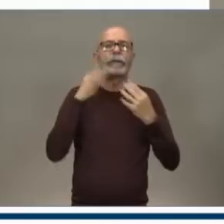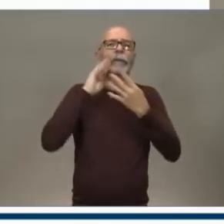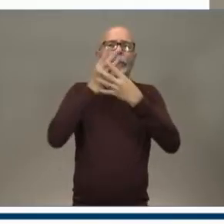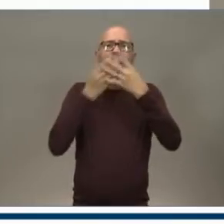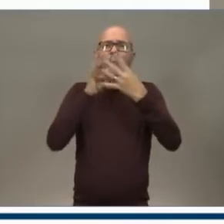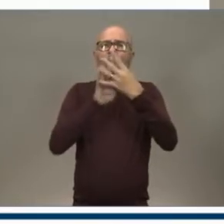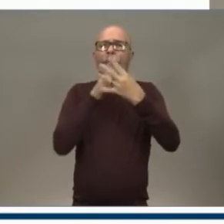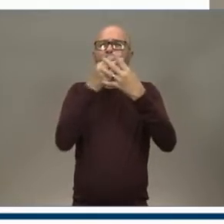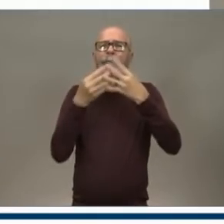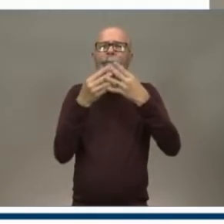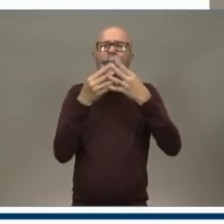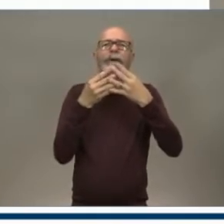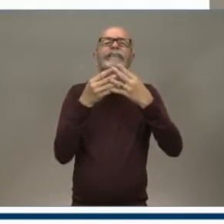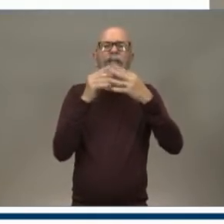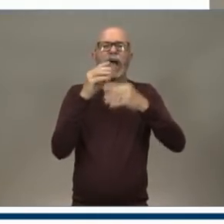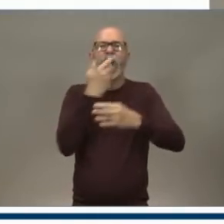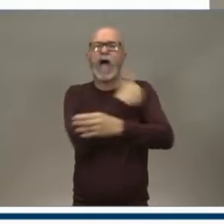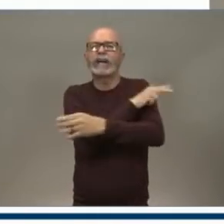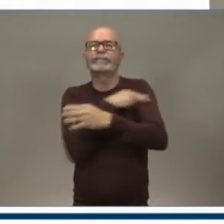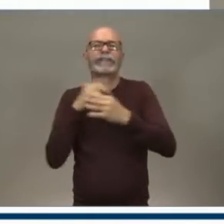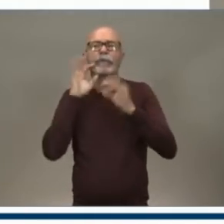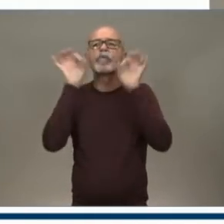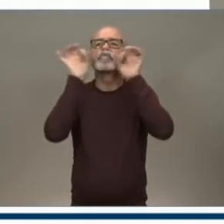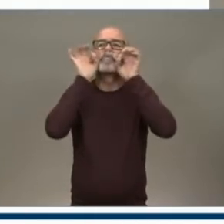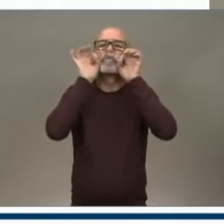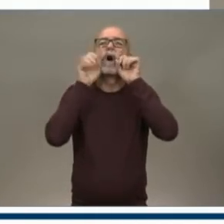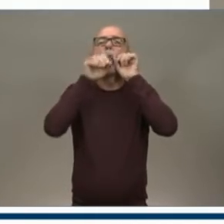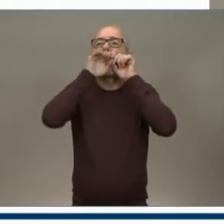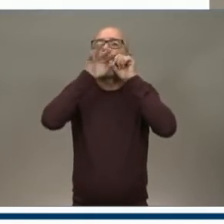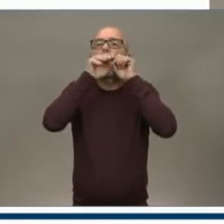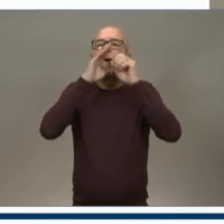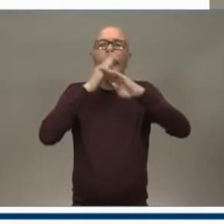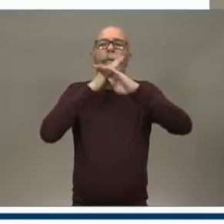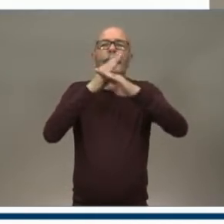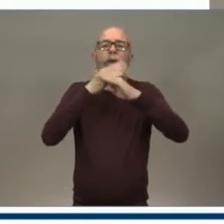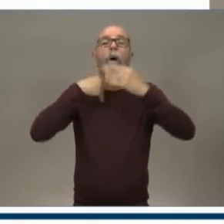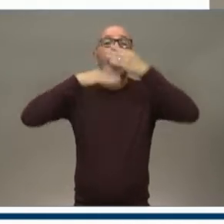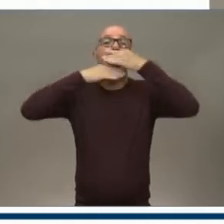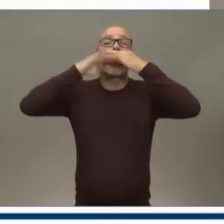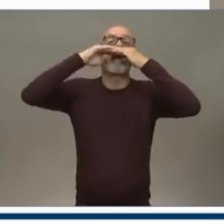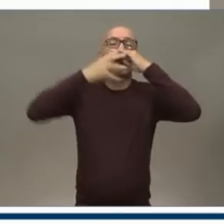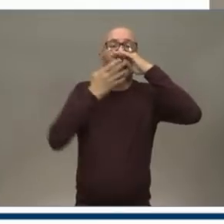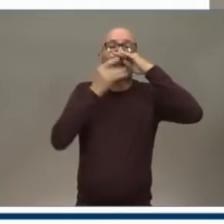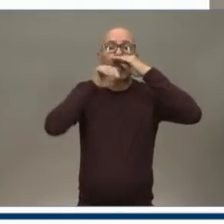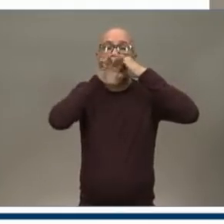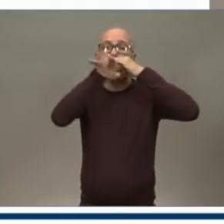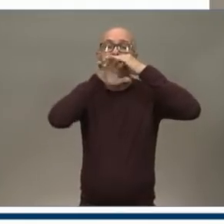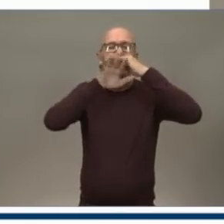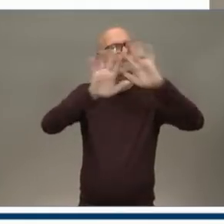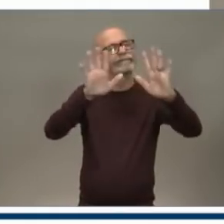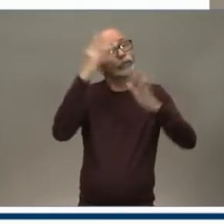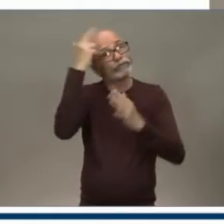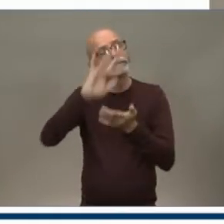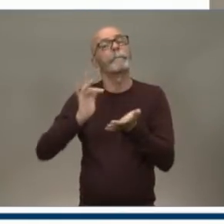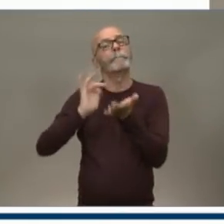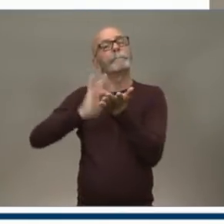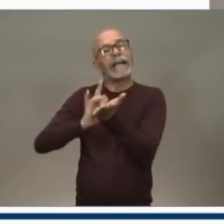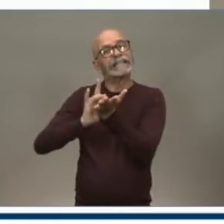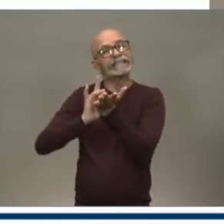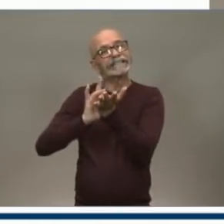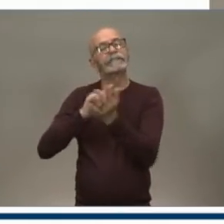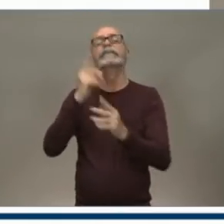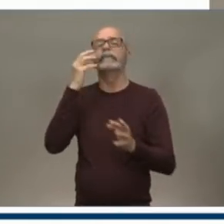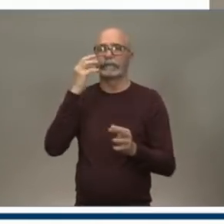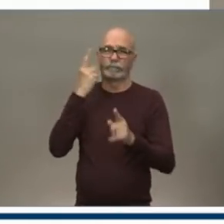scarf or a thin gaiter that's pulled up from around the neck. You need a proper non-medical mask, and wearing it properly over your mouth